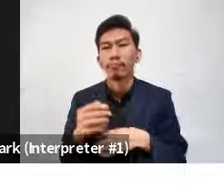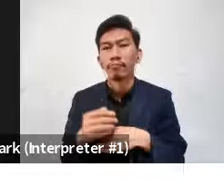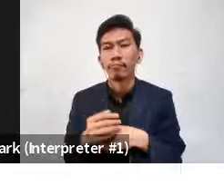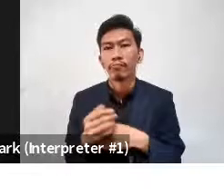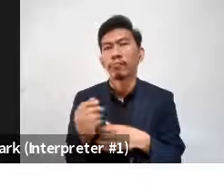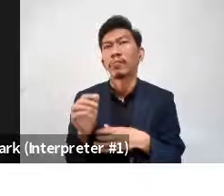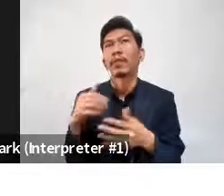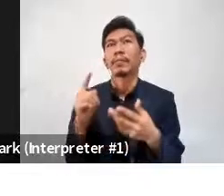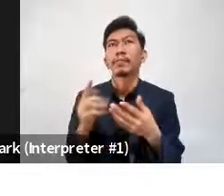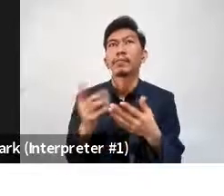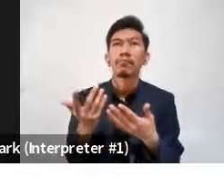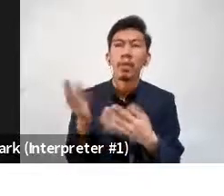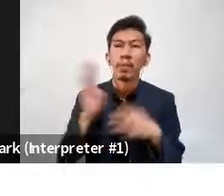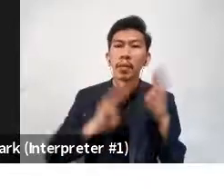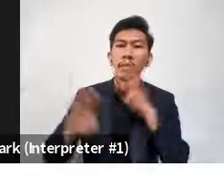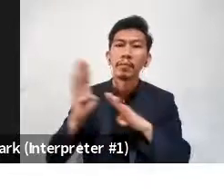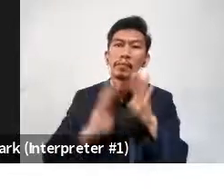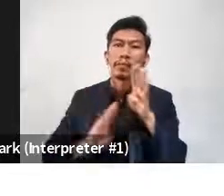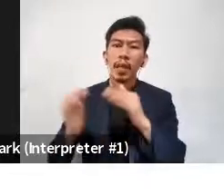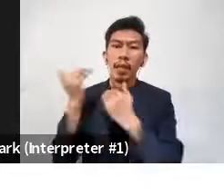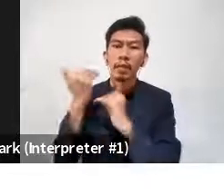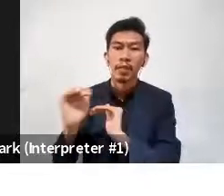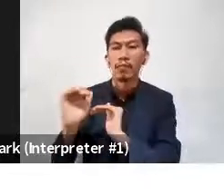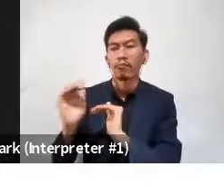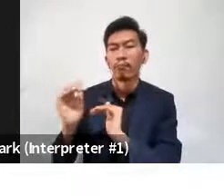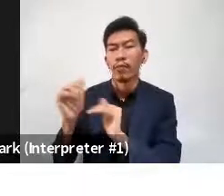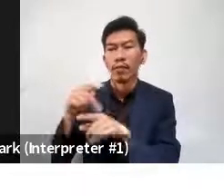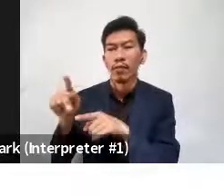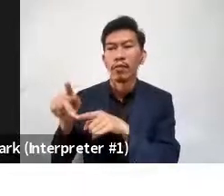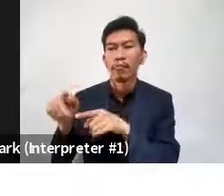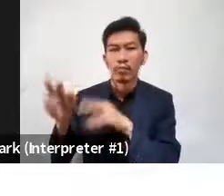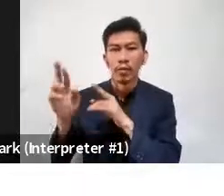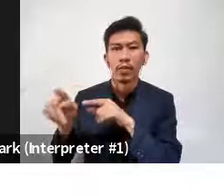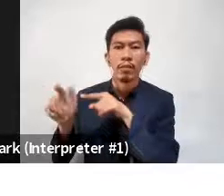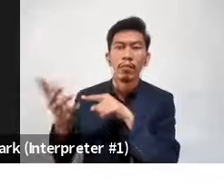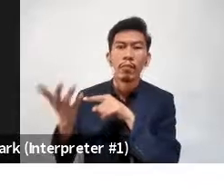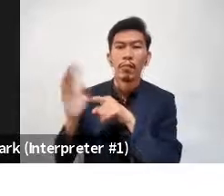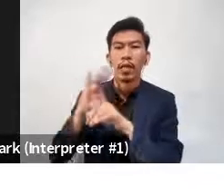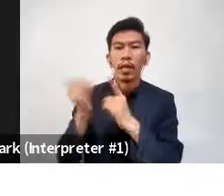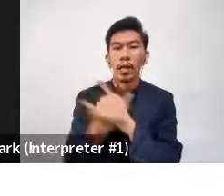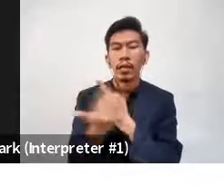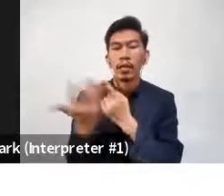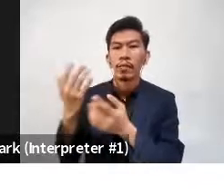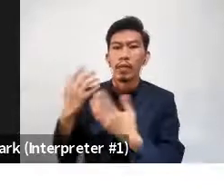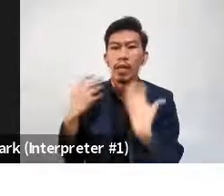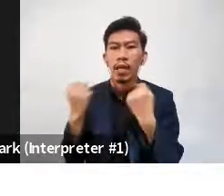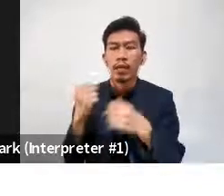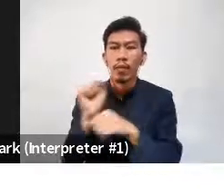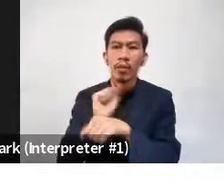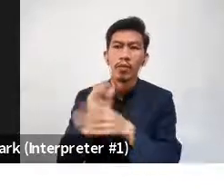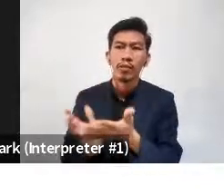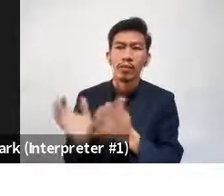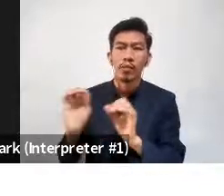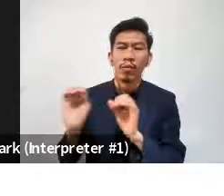issue is the limited professional recognition of barangay health workers. And for example, we haven't recognized